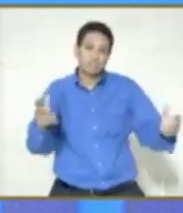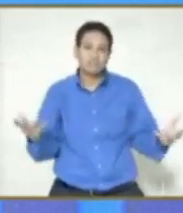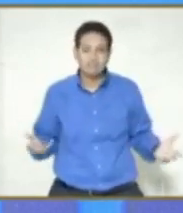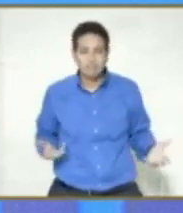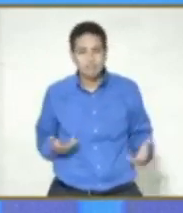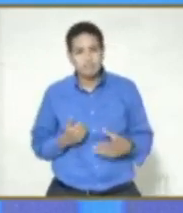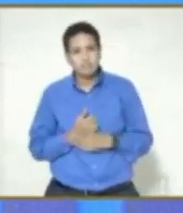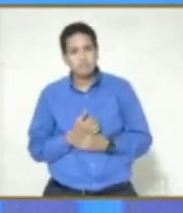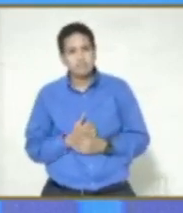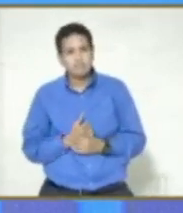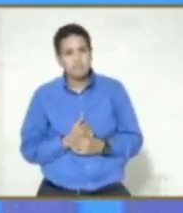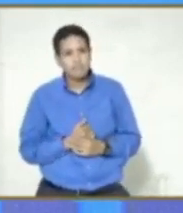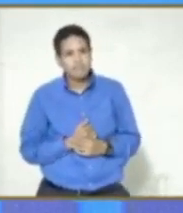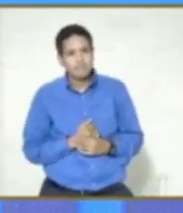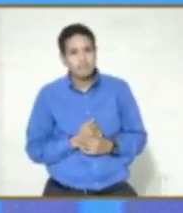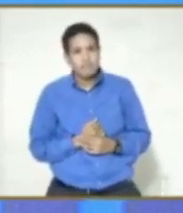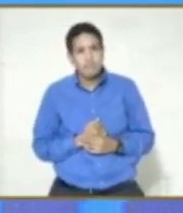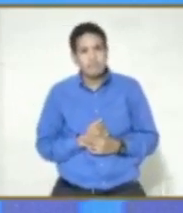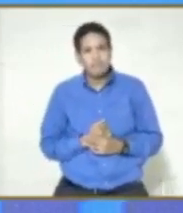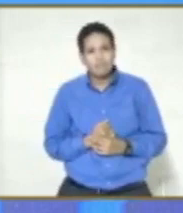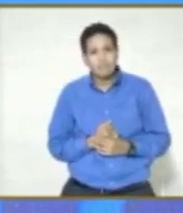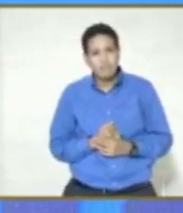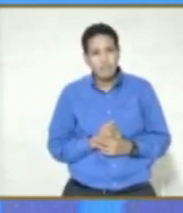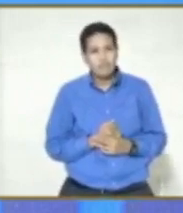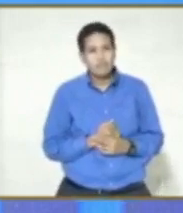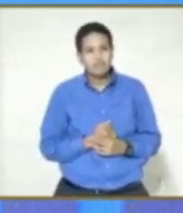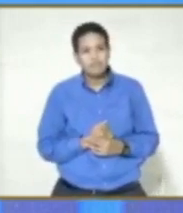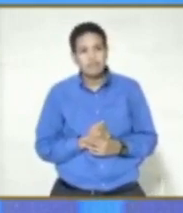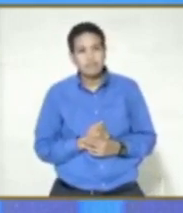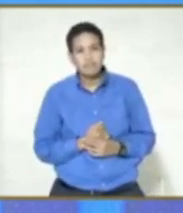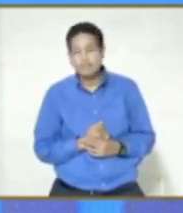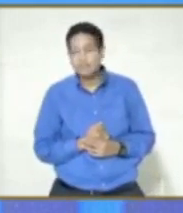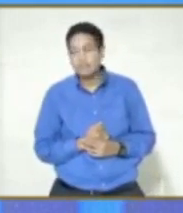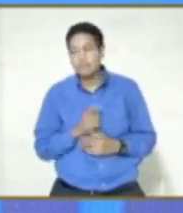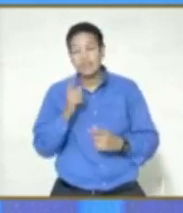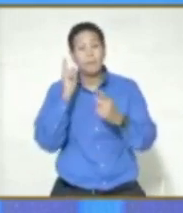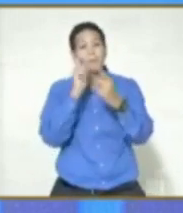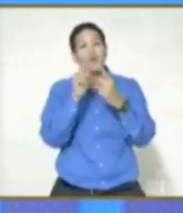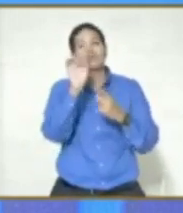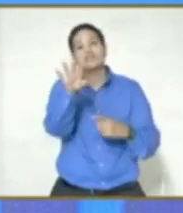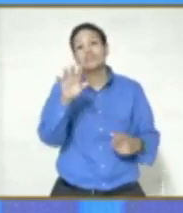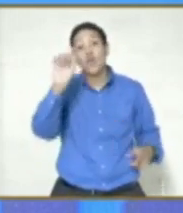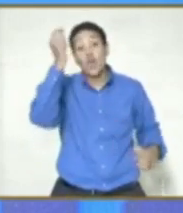point that the government alone could not